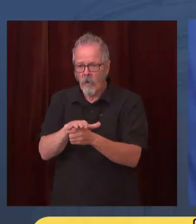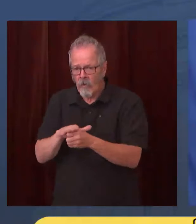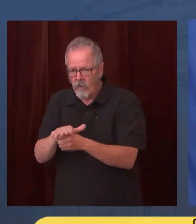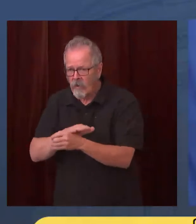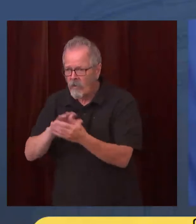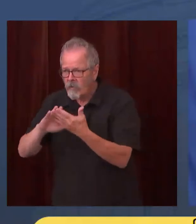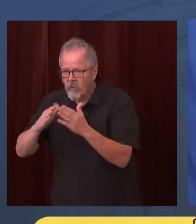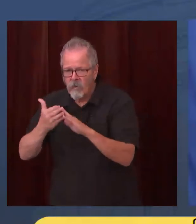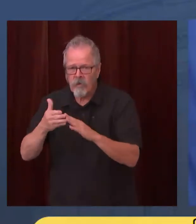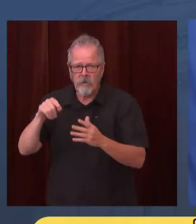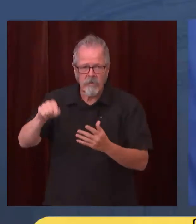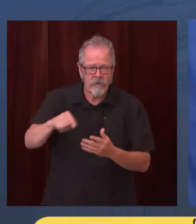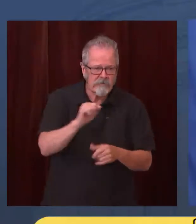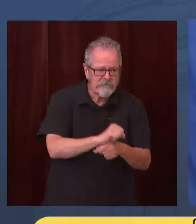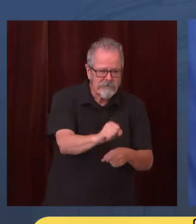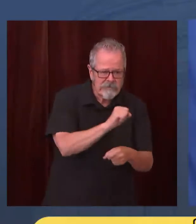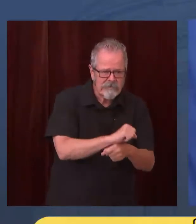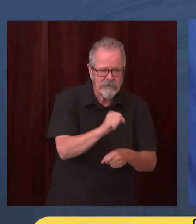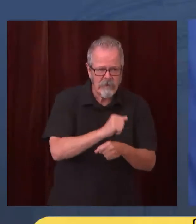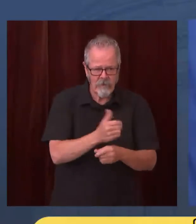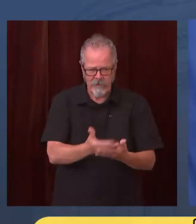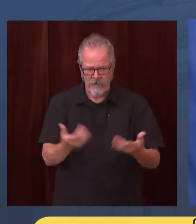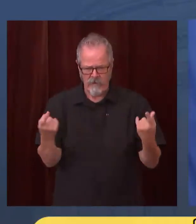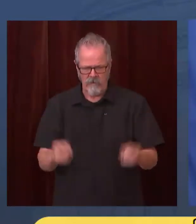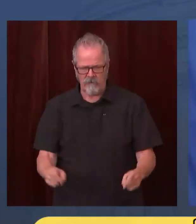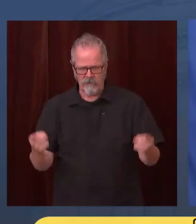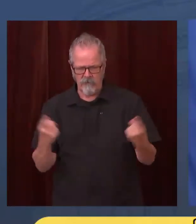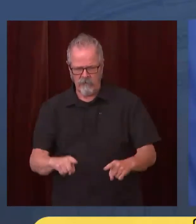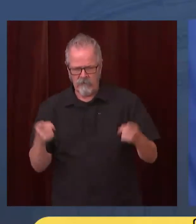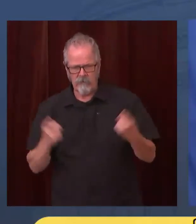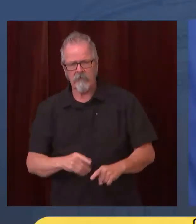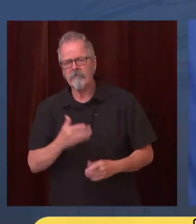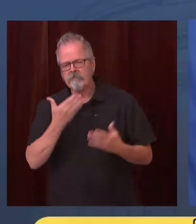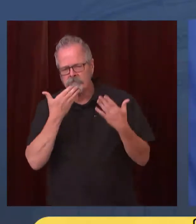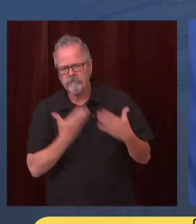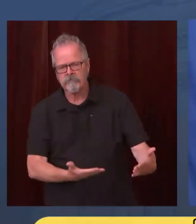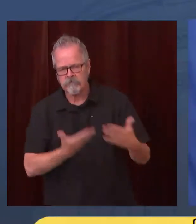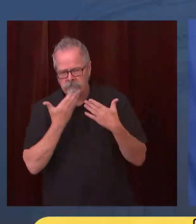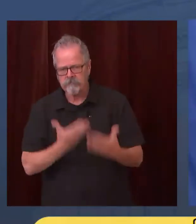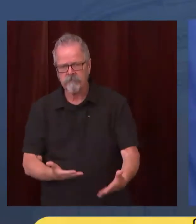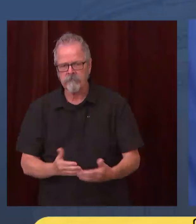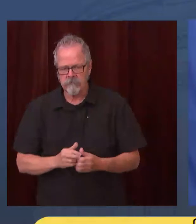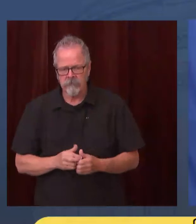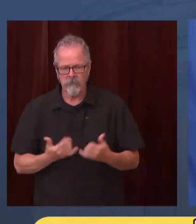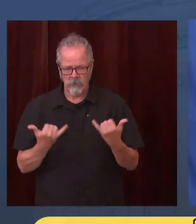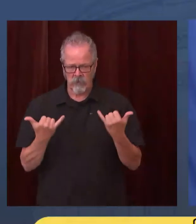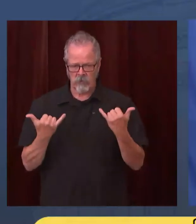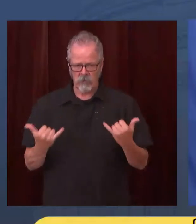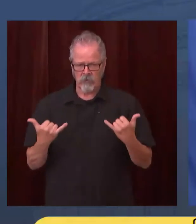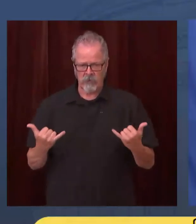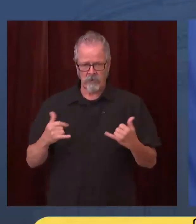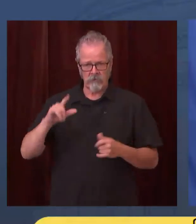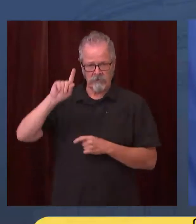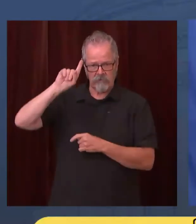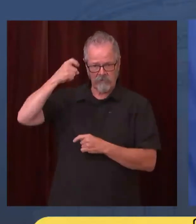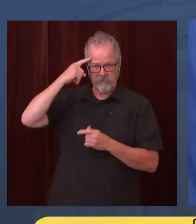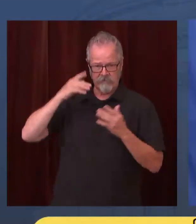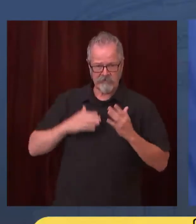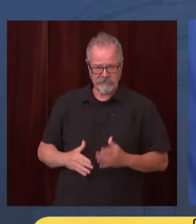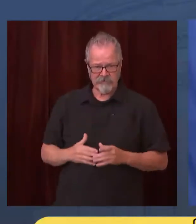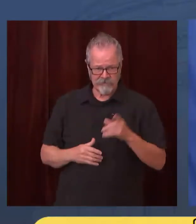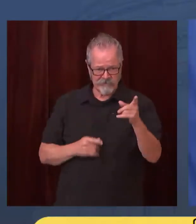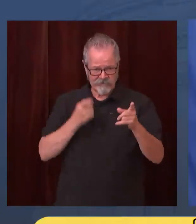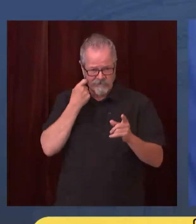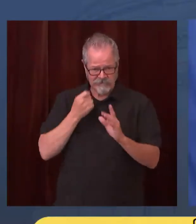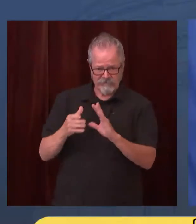happening. And today, the theme that the governor outlined is that we at the state are taking actions, and we're taking actions that we